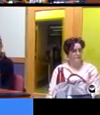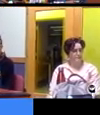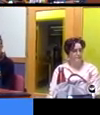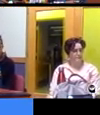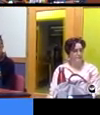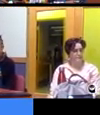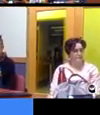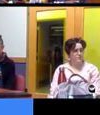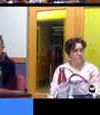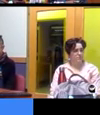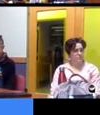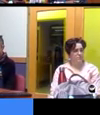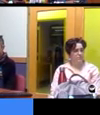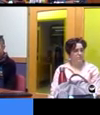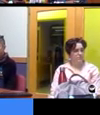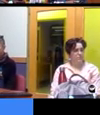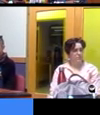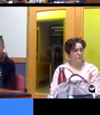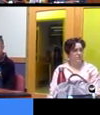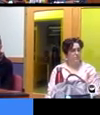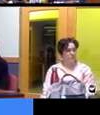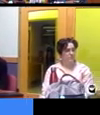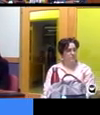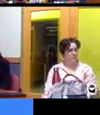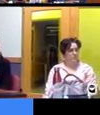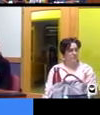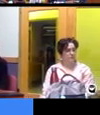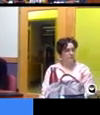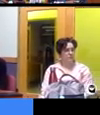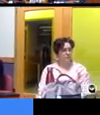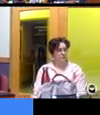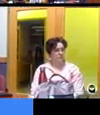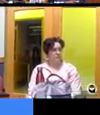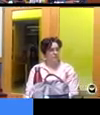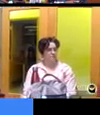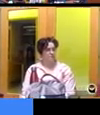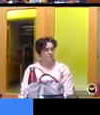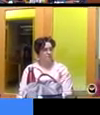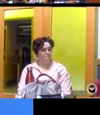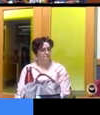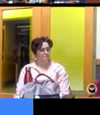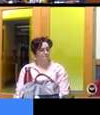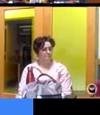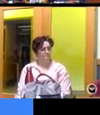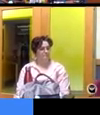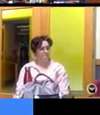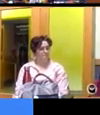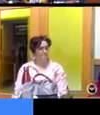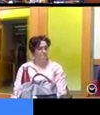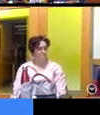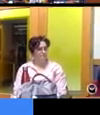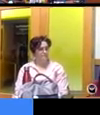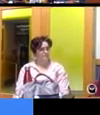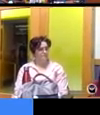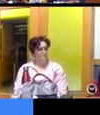So we encourage people to have a regular breakfast before they arrive. Make sure that they arrive on time. They don't need to get here